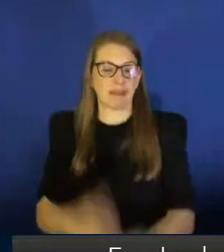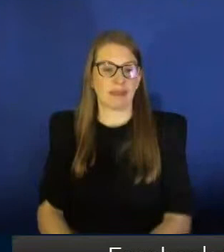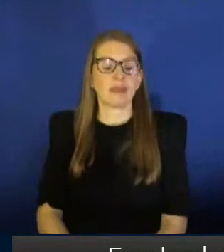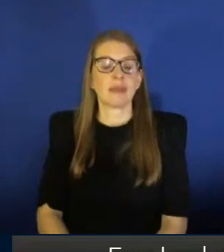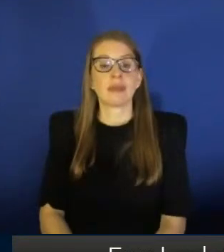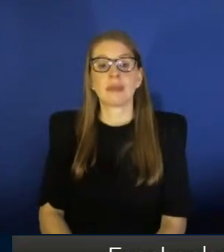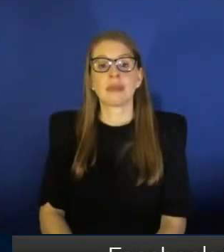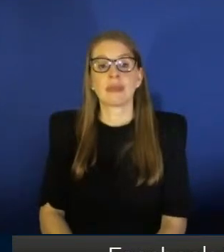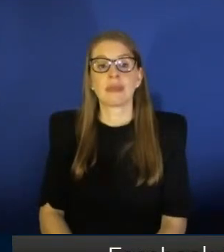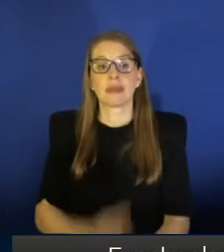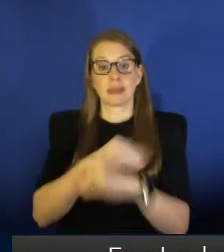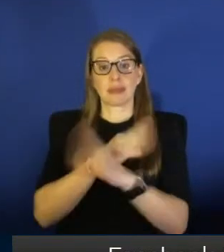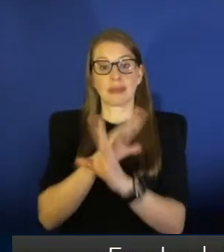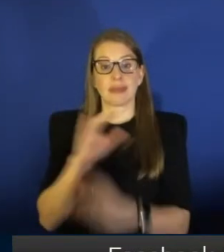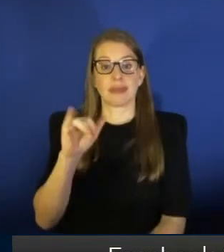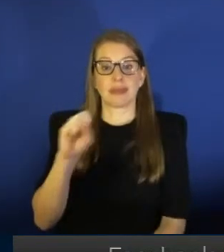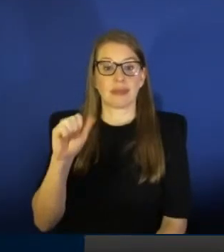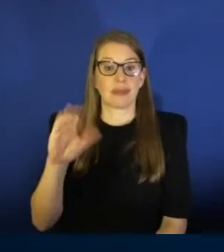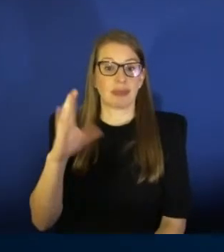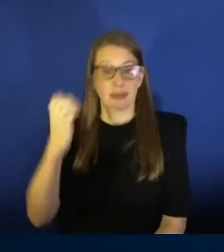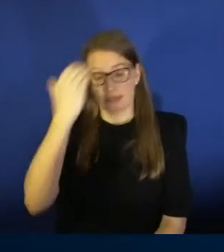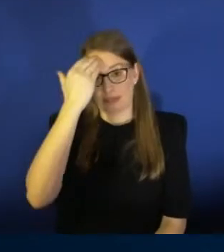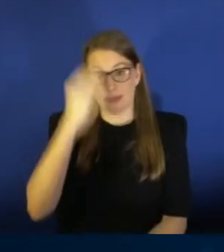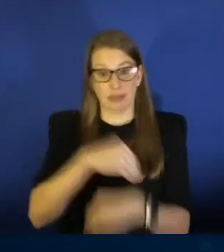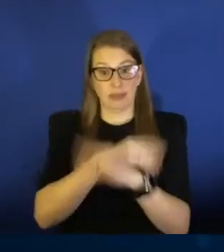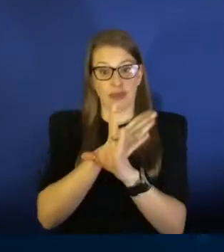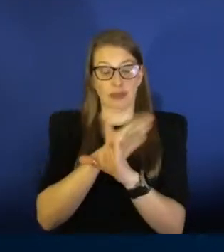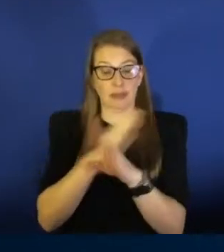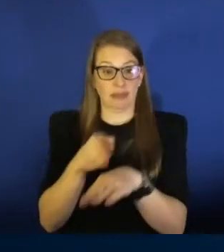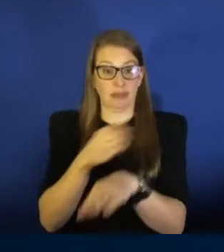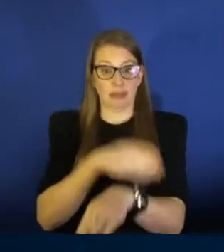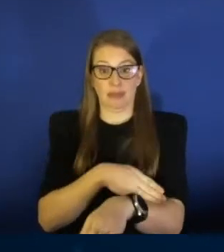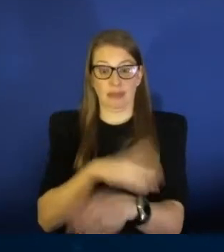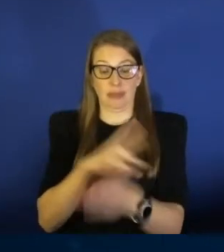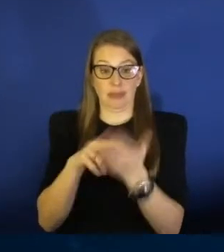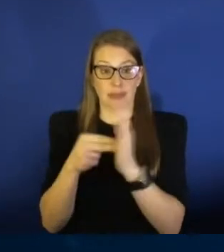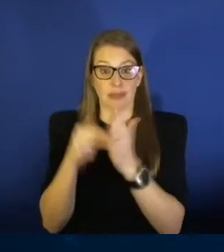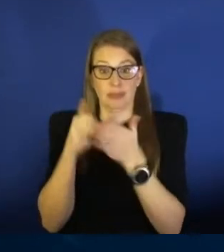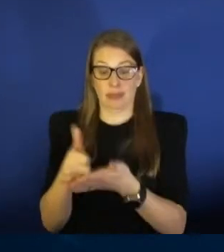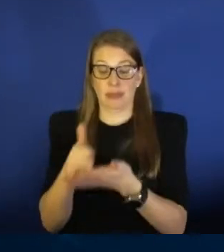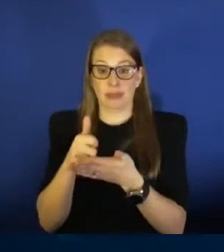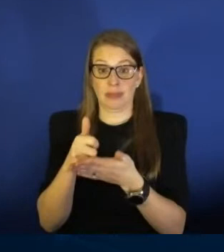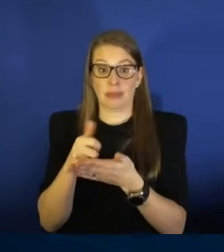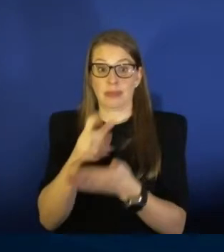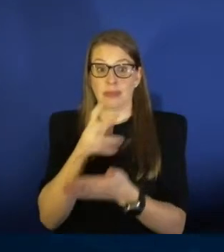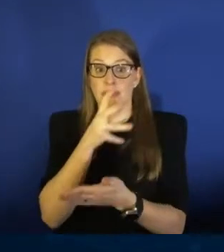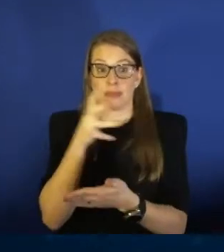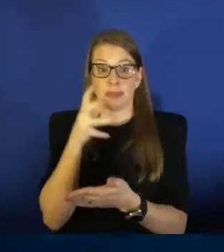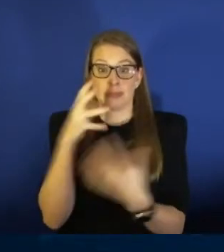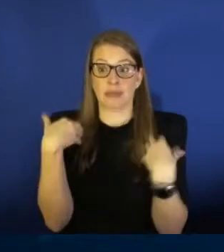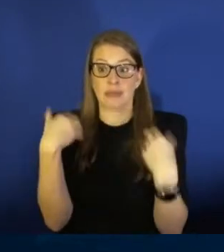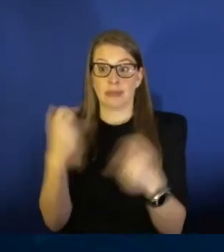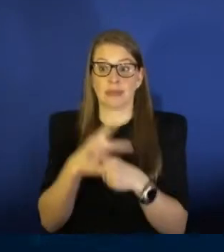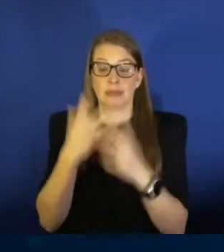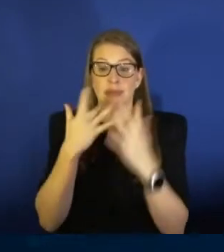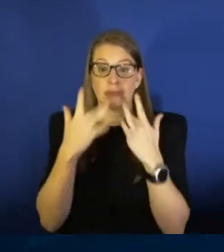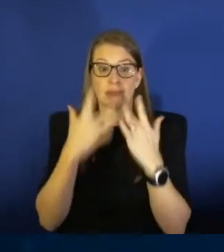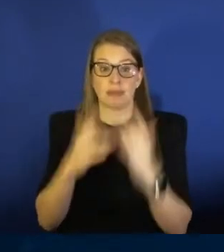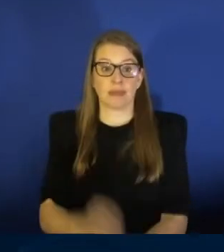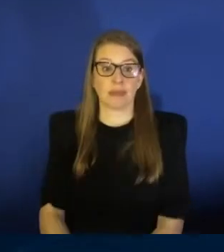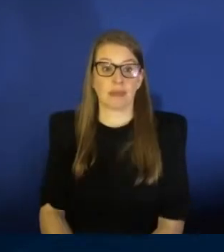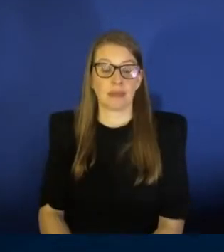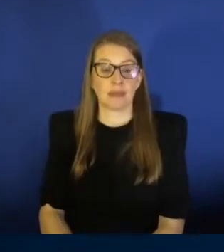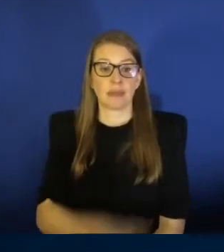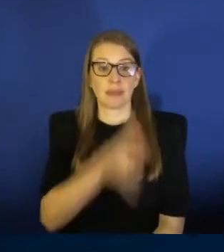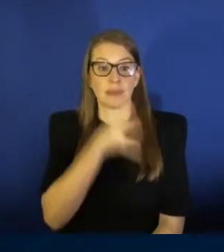know, has the recent rise in telehealth helped address the rural healthcare deficit? I understand the potential, but I do know that rural areas lag behind in terms of